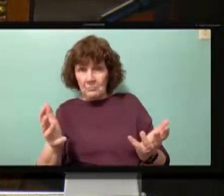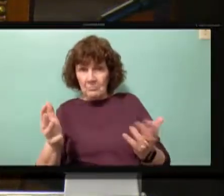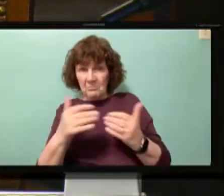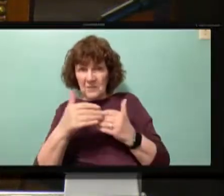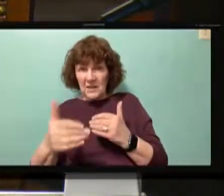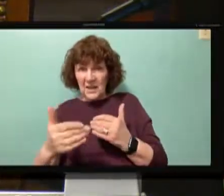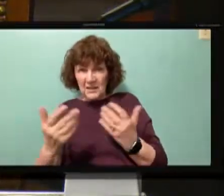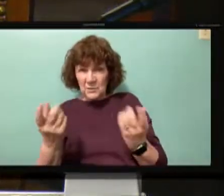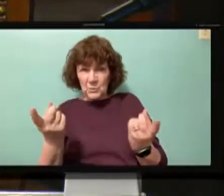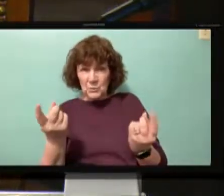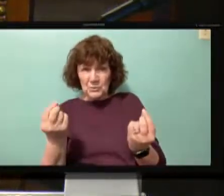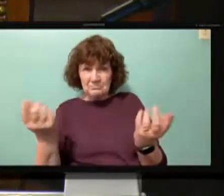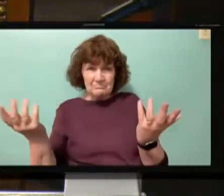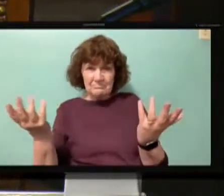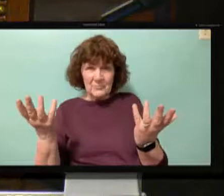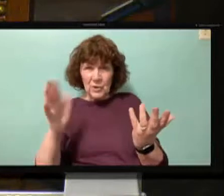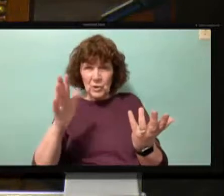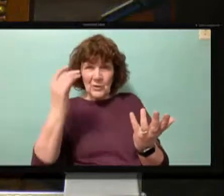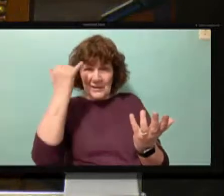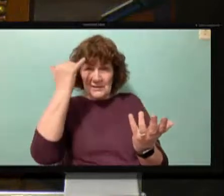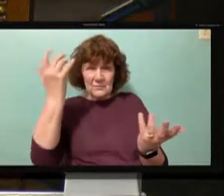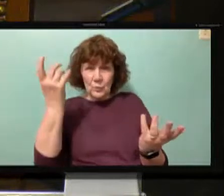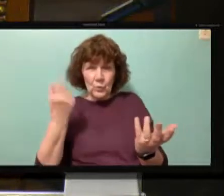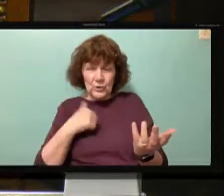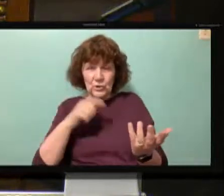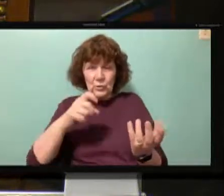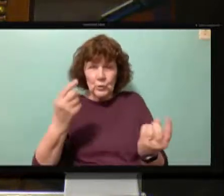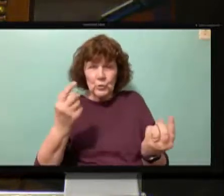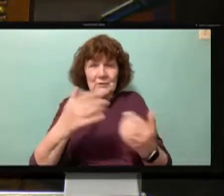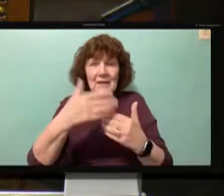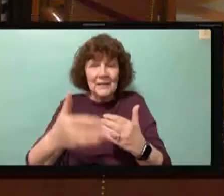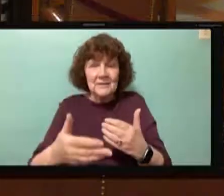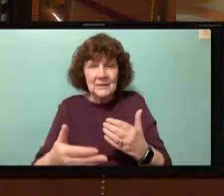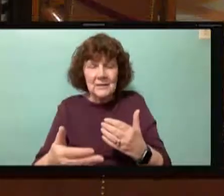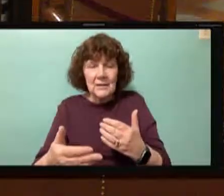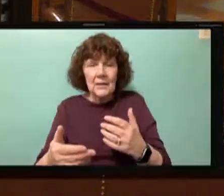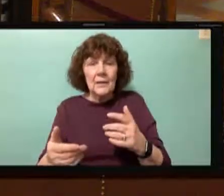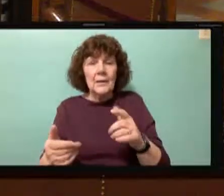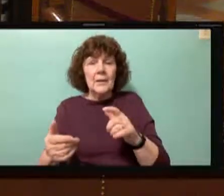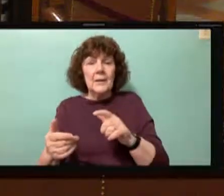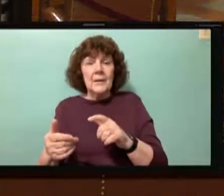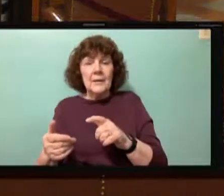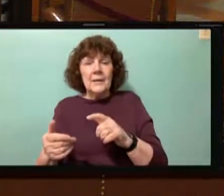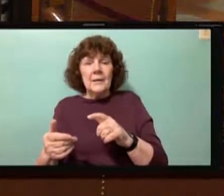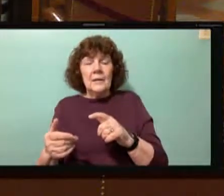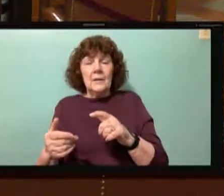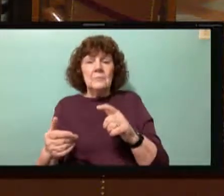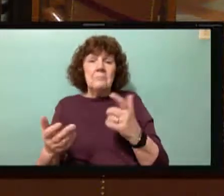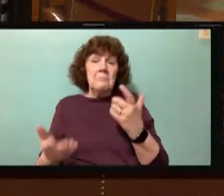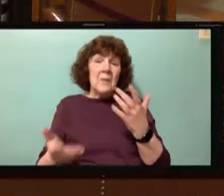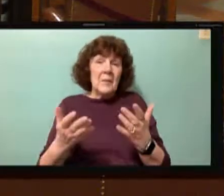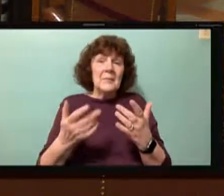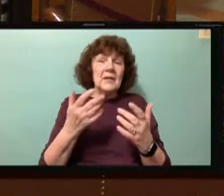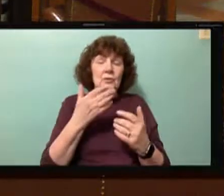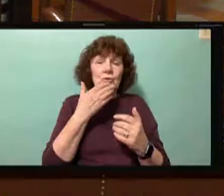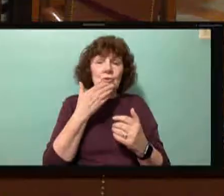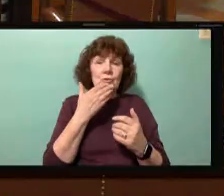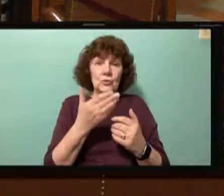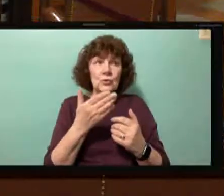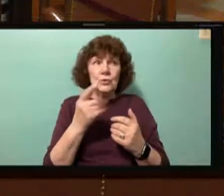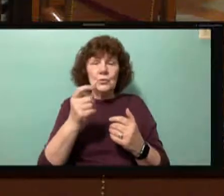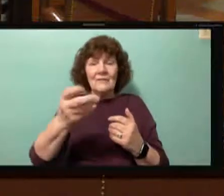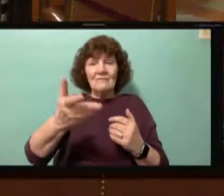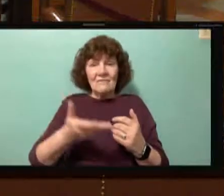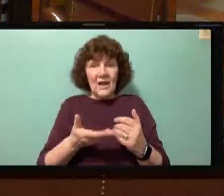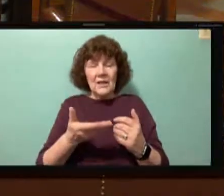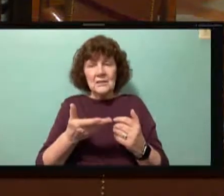What comes next in your mind? What comes next for us? I think a smart thing might be to implement is to invite the department that